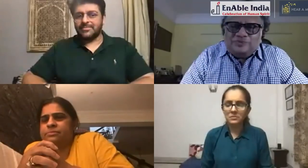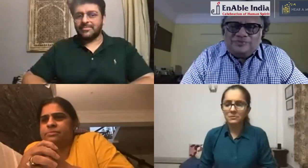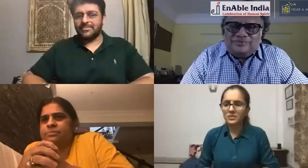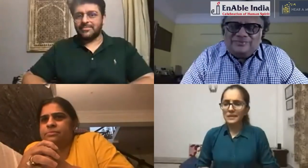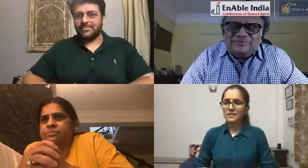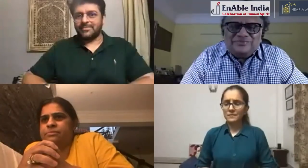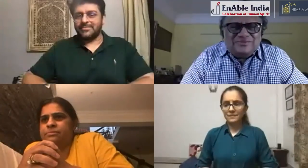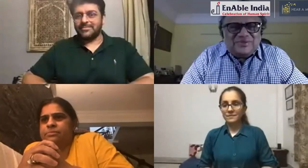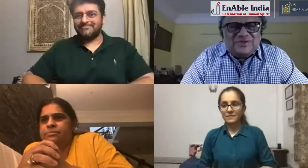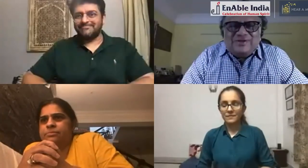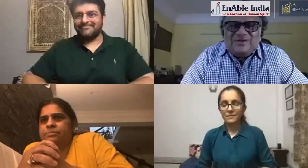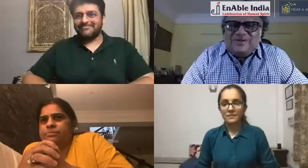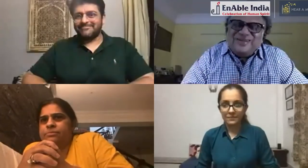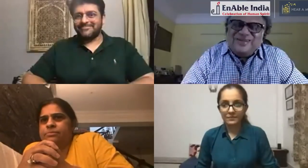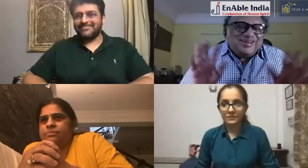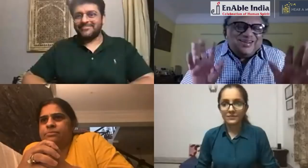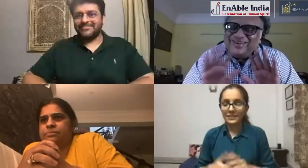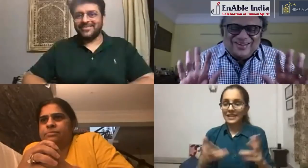free. Sometimes it's paid.